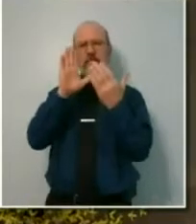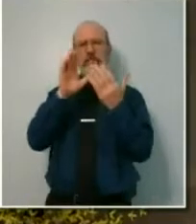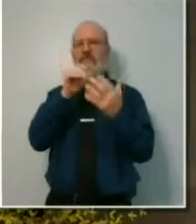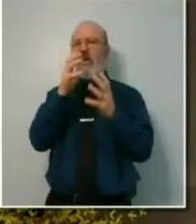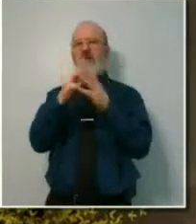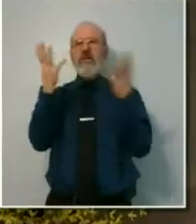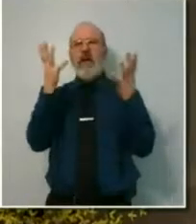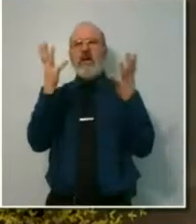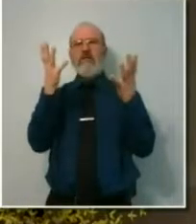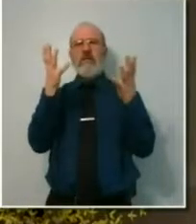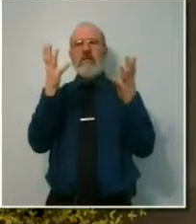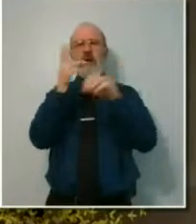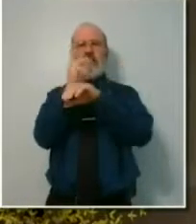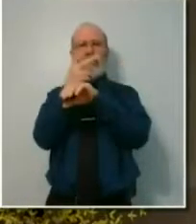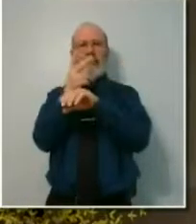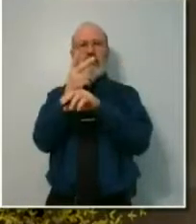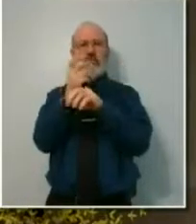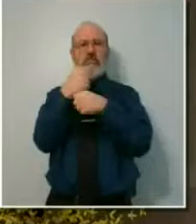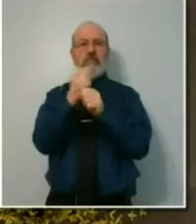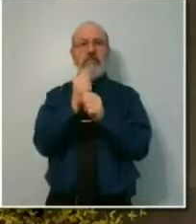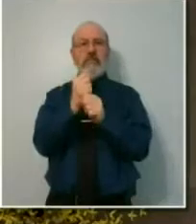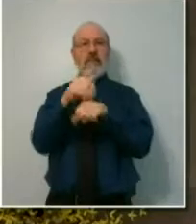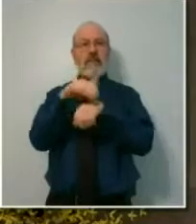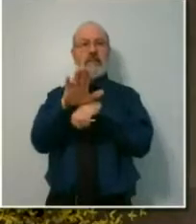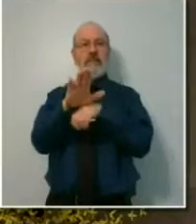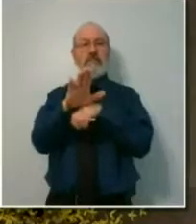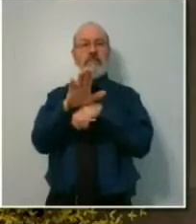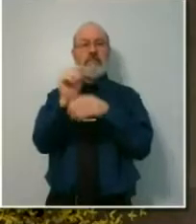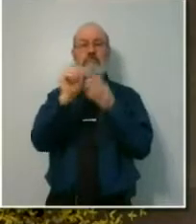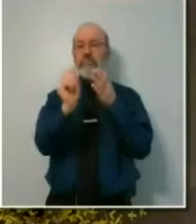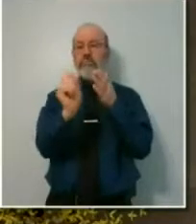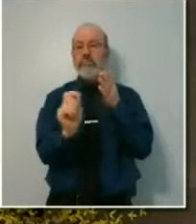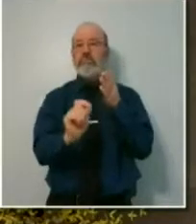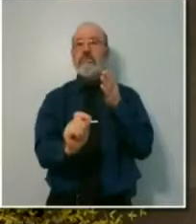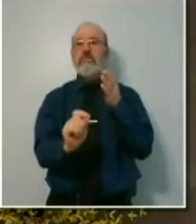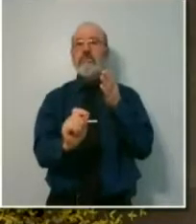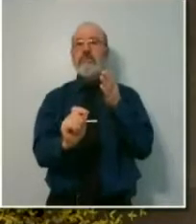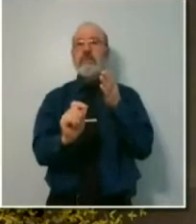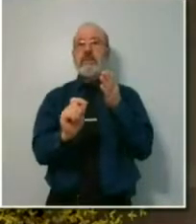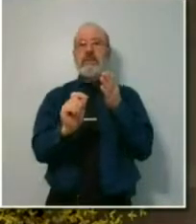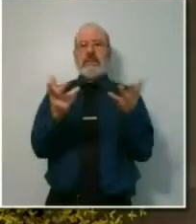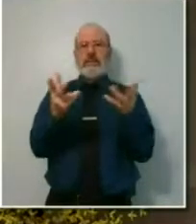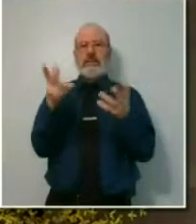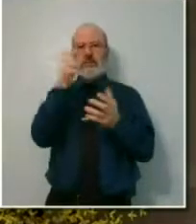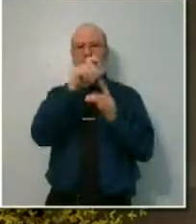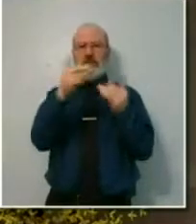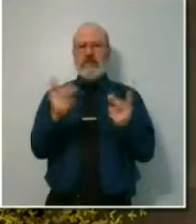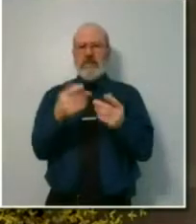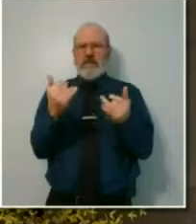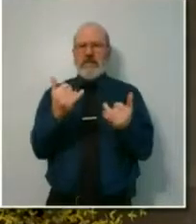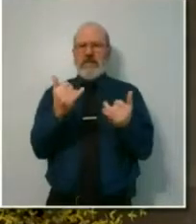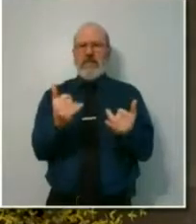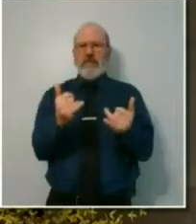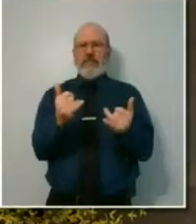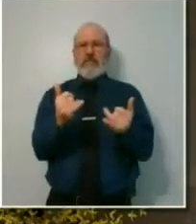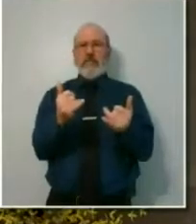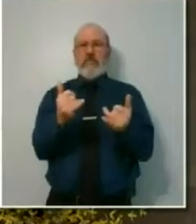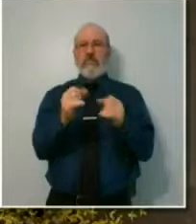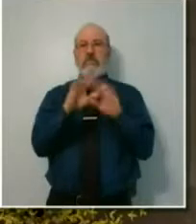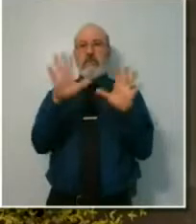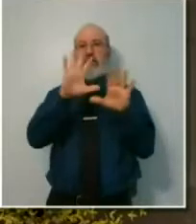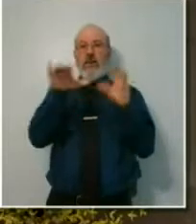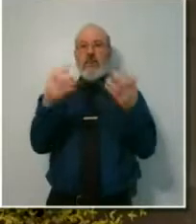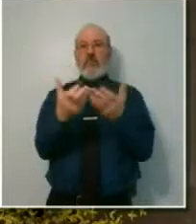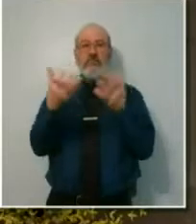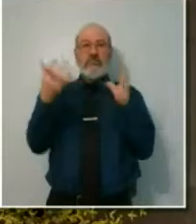of a video prepared, but I can send a written update. Tanzania is a strange place right now. Obviously, the entire world is crazy,